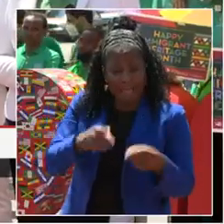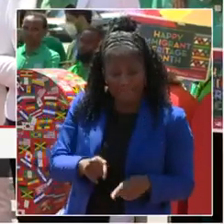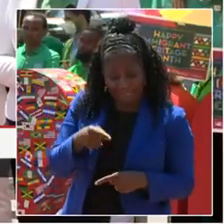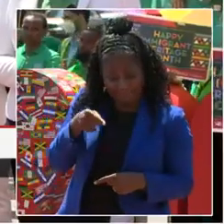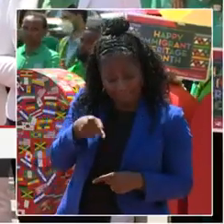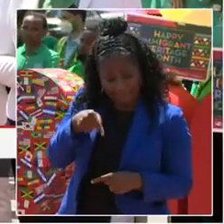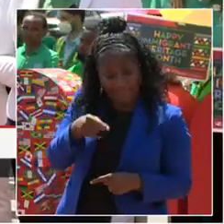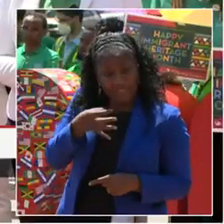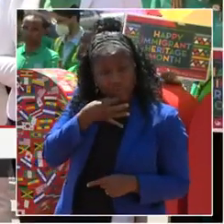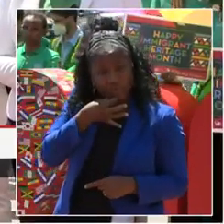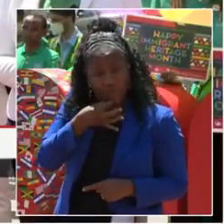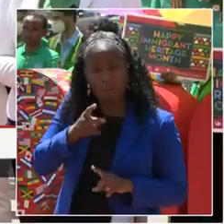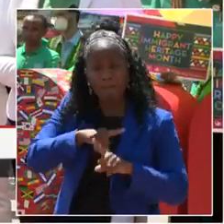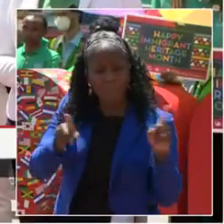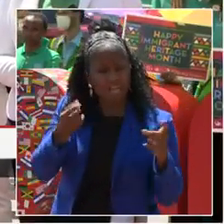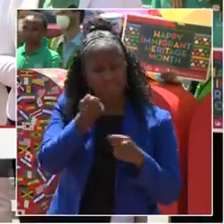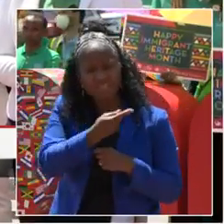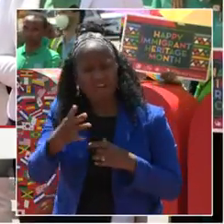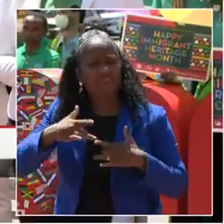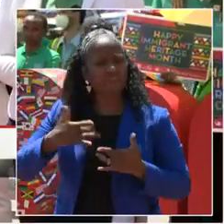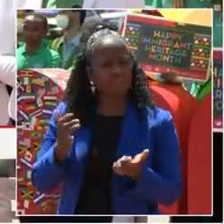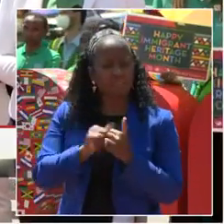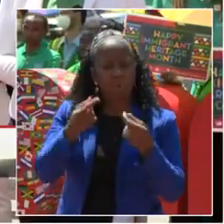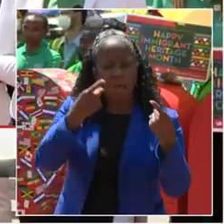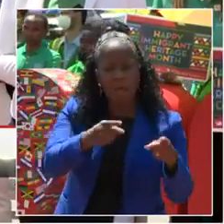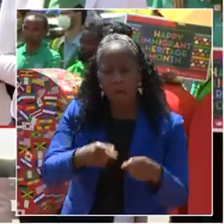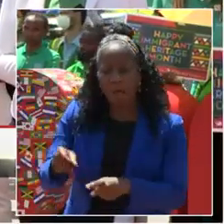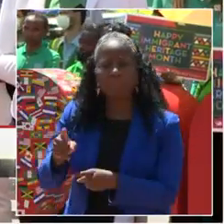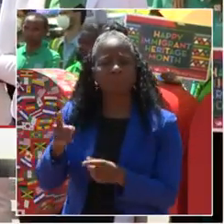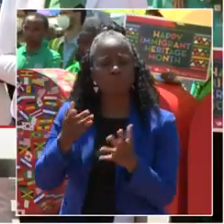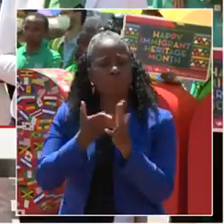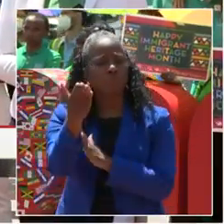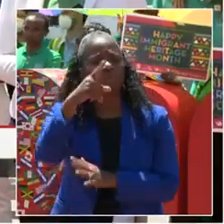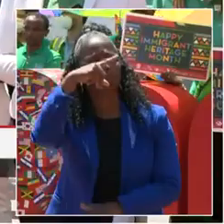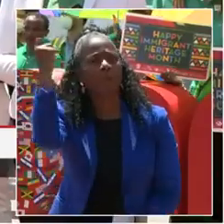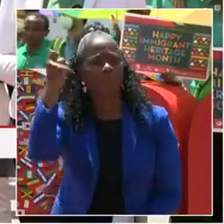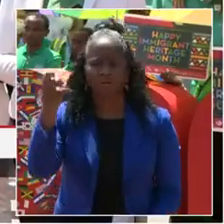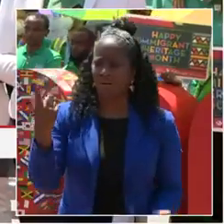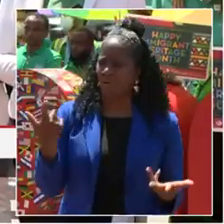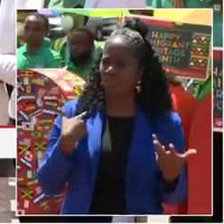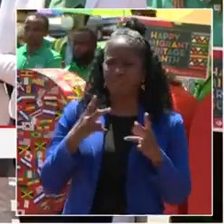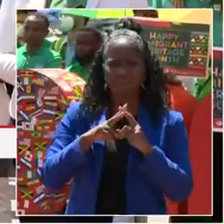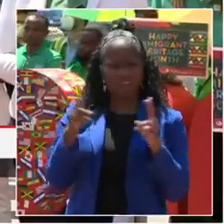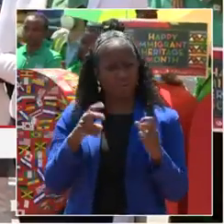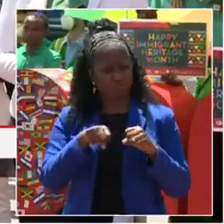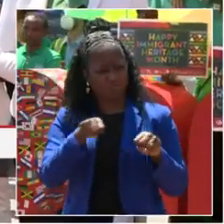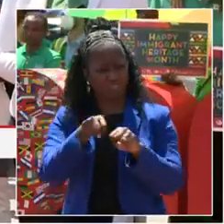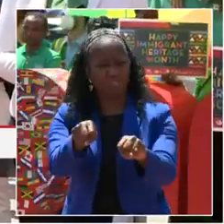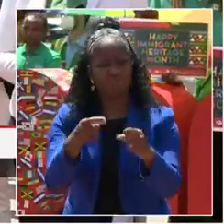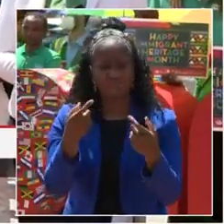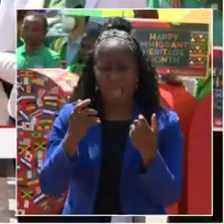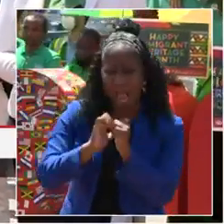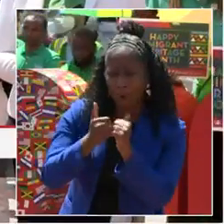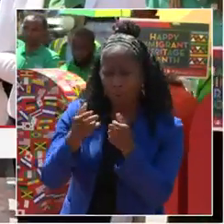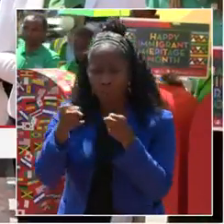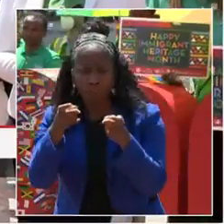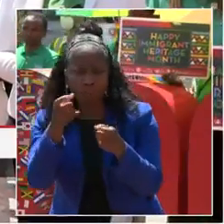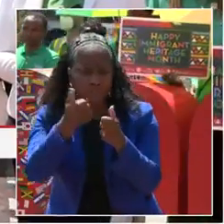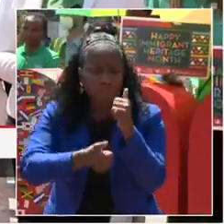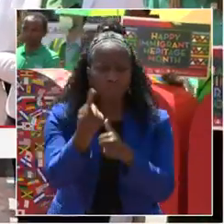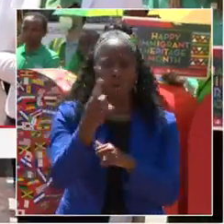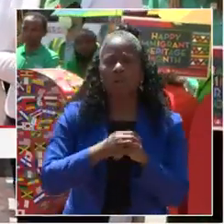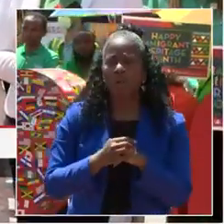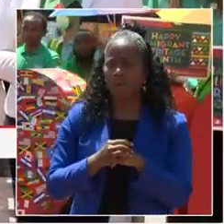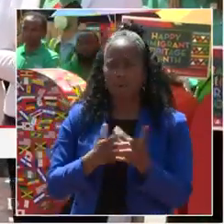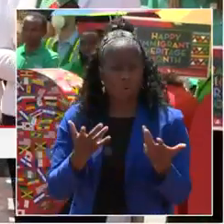but several events that will be happening through the summer. We're being very strategic in that space because, again, while we have these events going on,